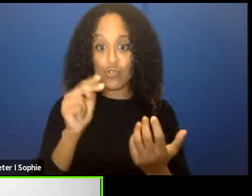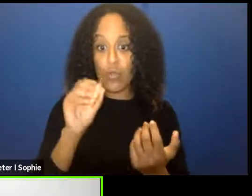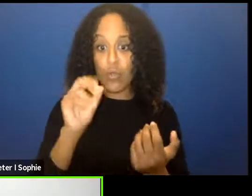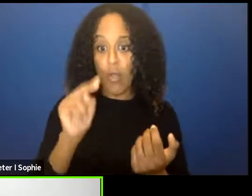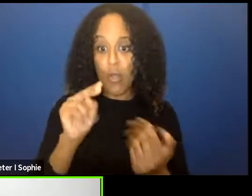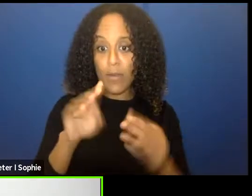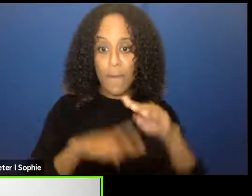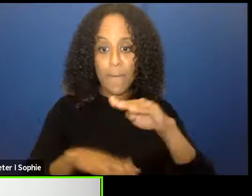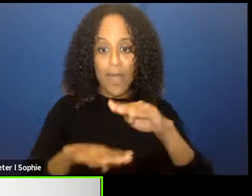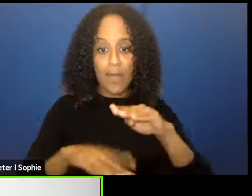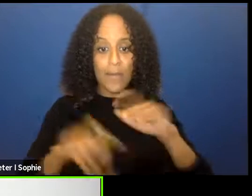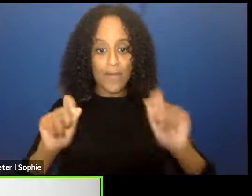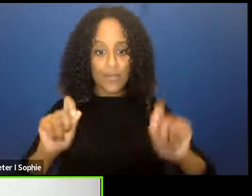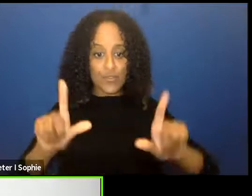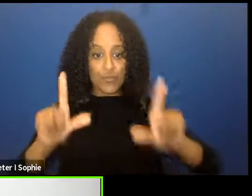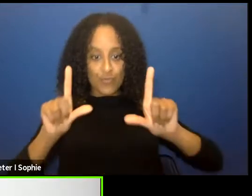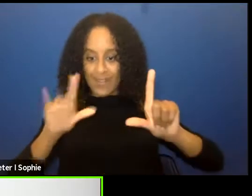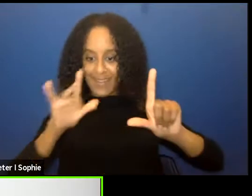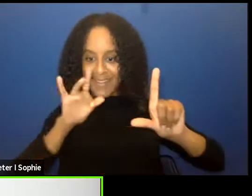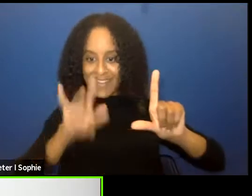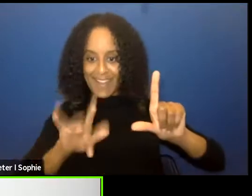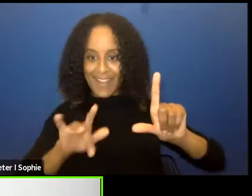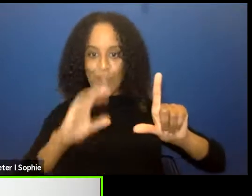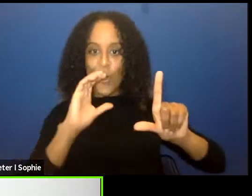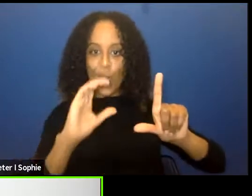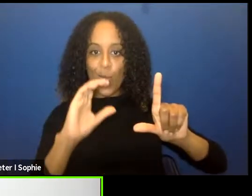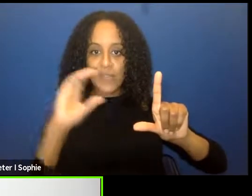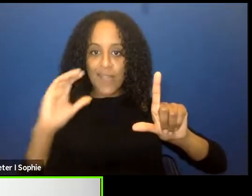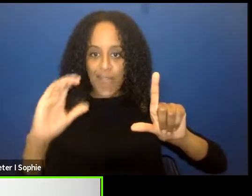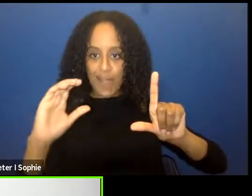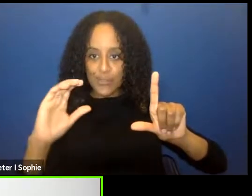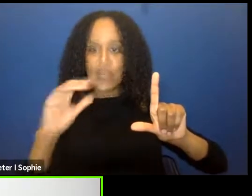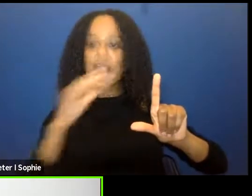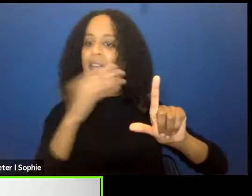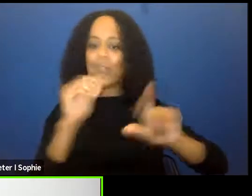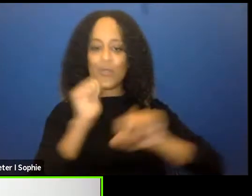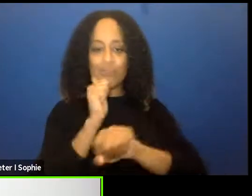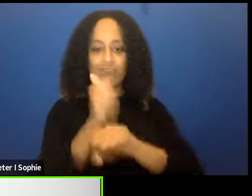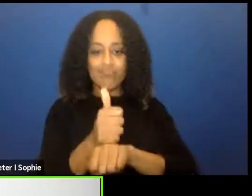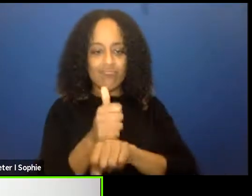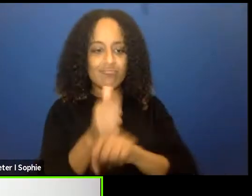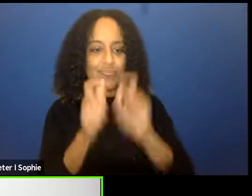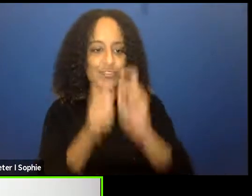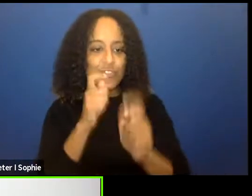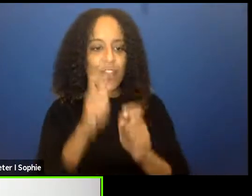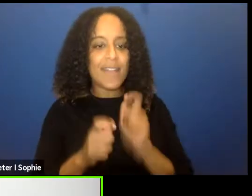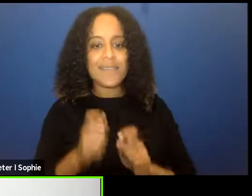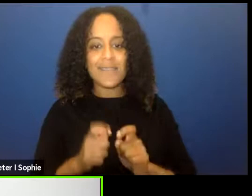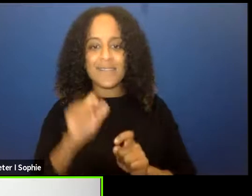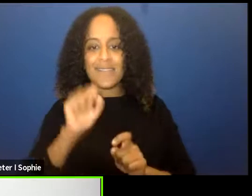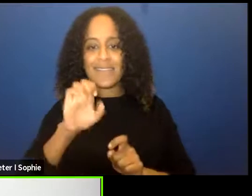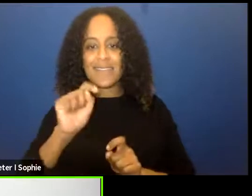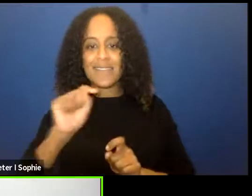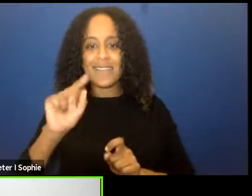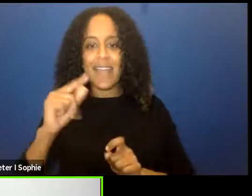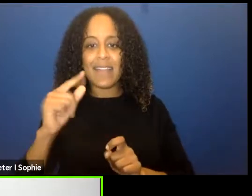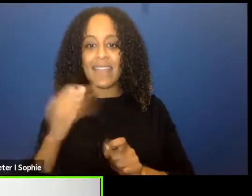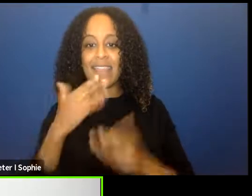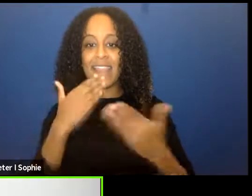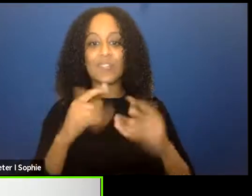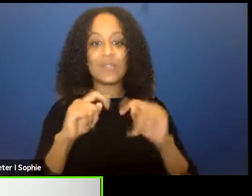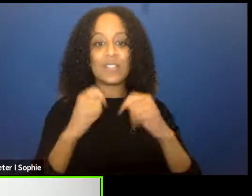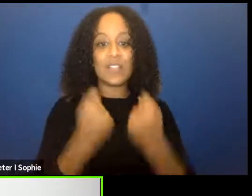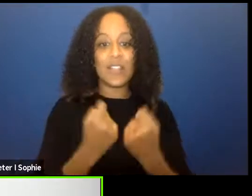screen, hit close caption, and you can adjust the settings there as well. Thanks to our team, Renzo,